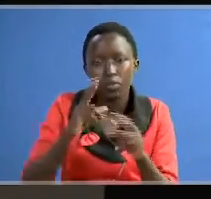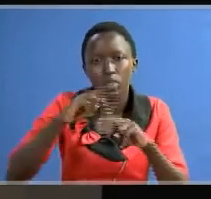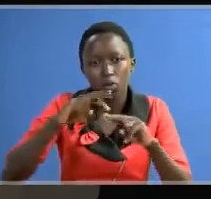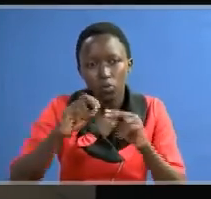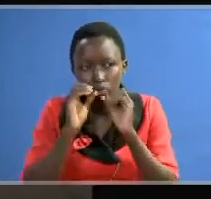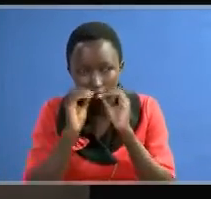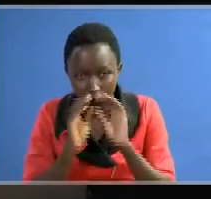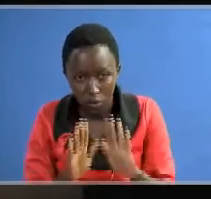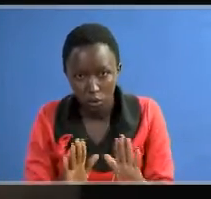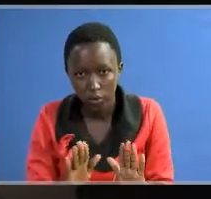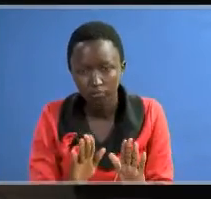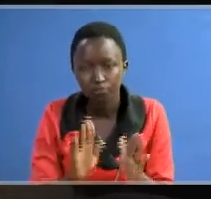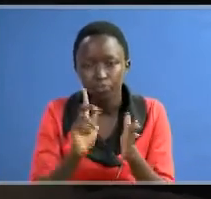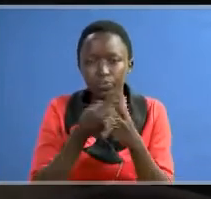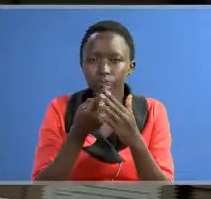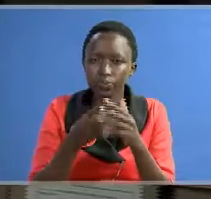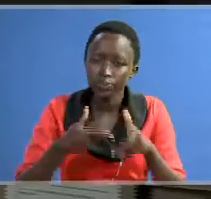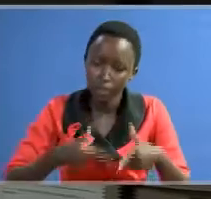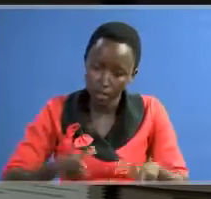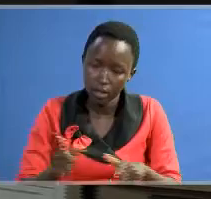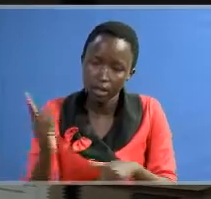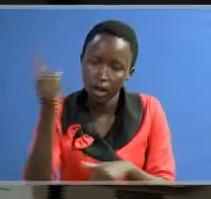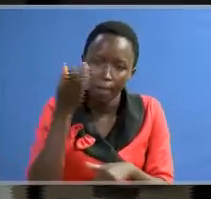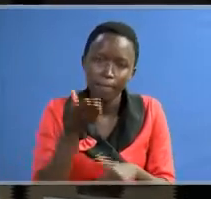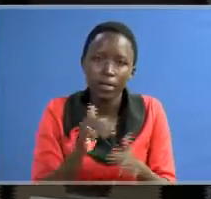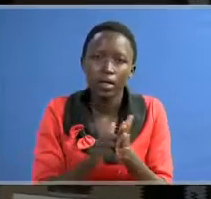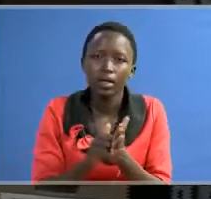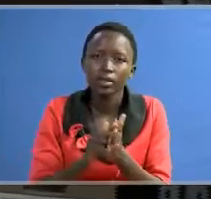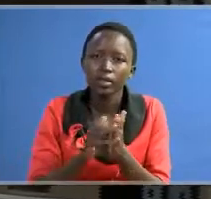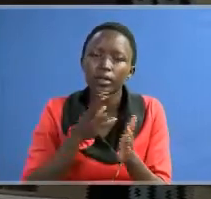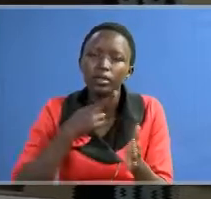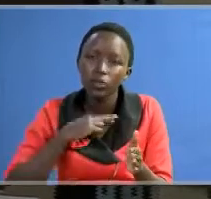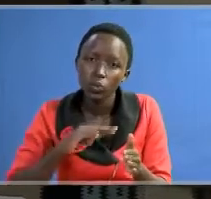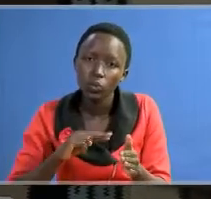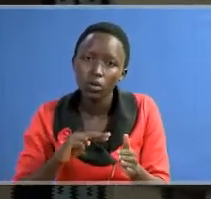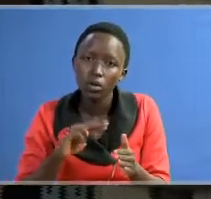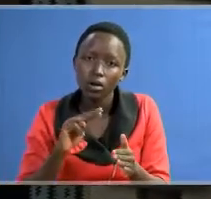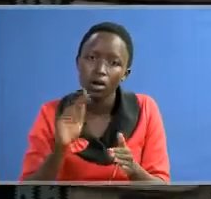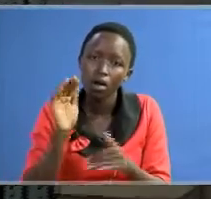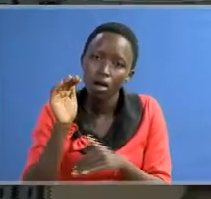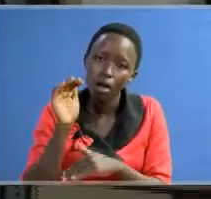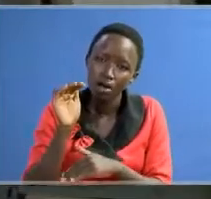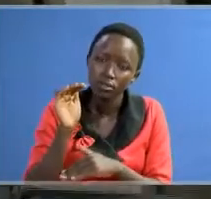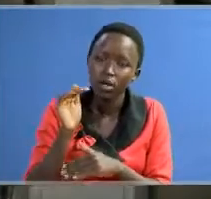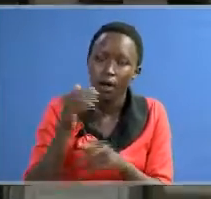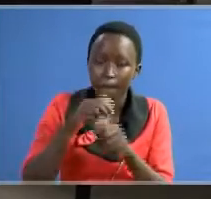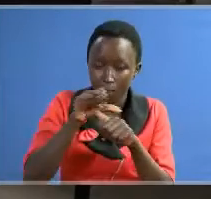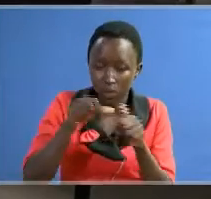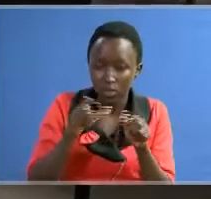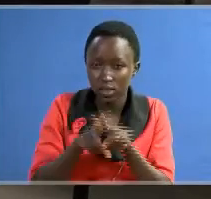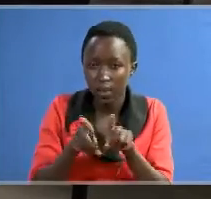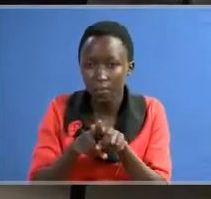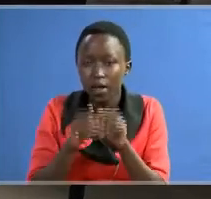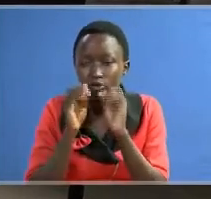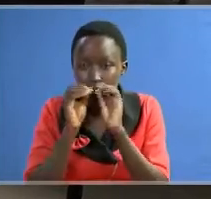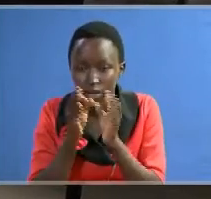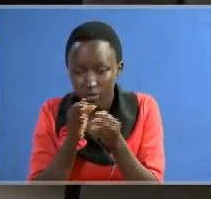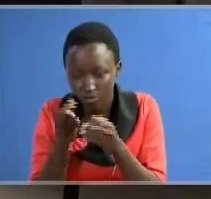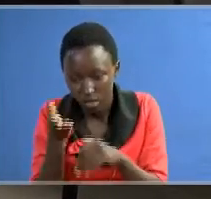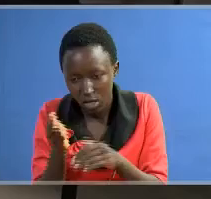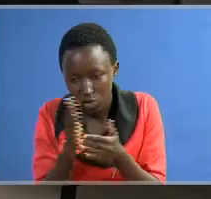an information, let them come to the archives and request, ask for those kind of information. If the information is